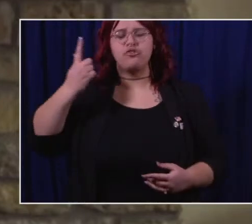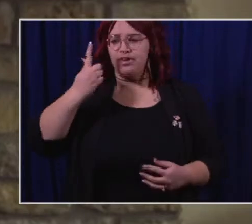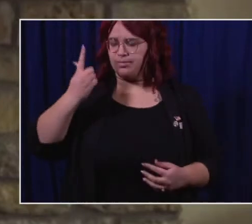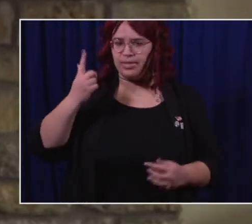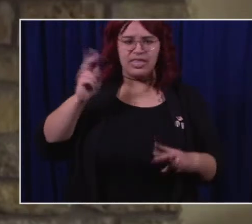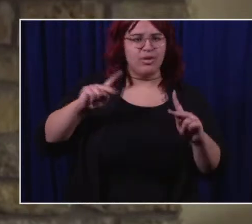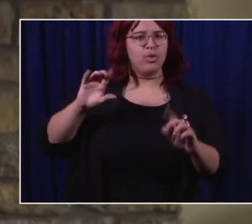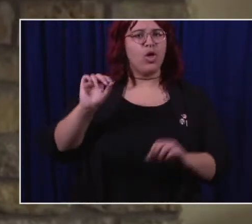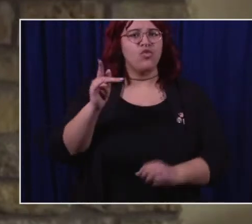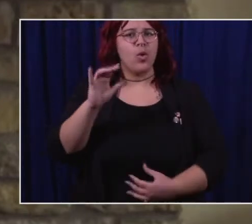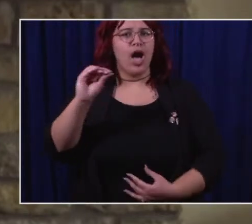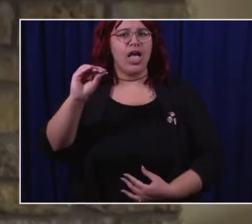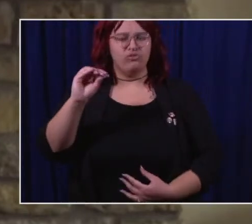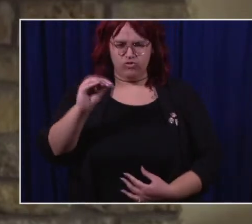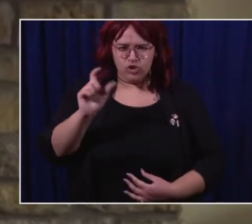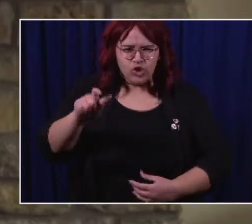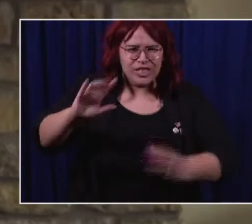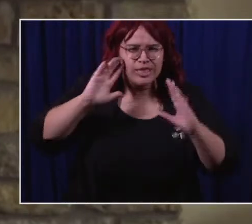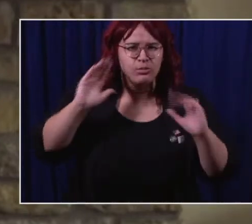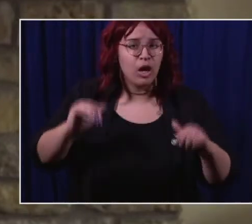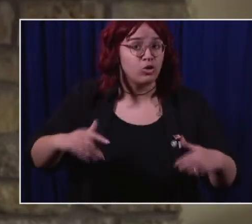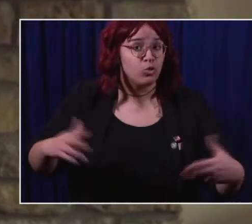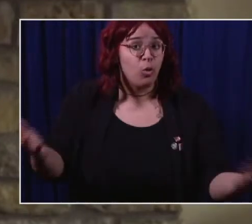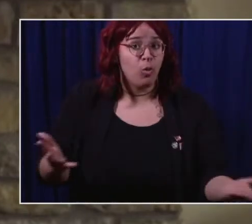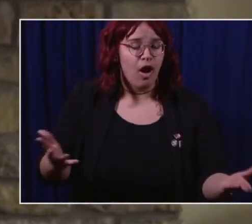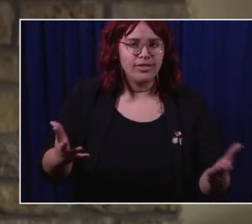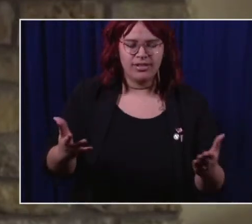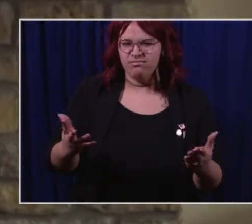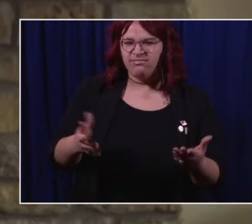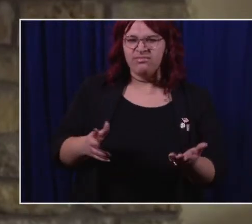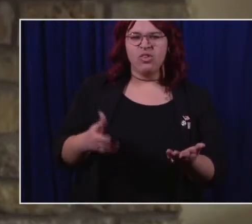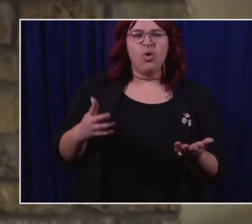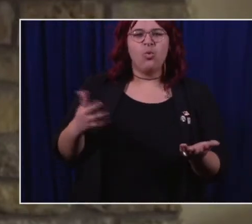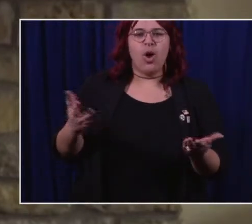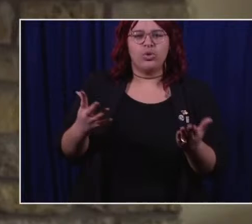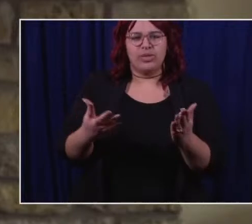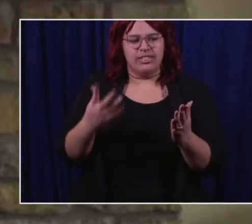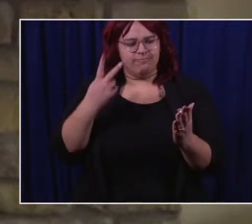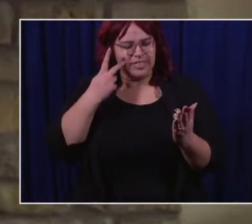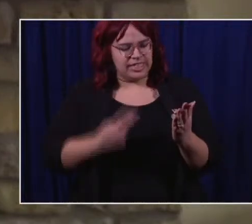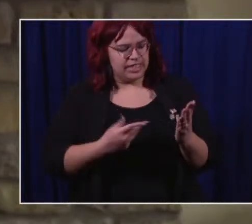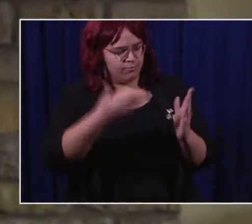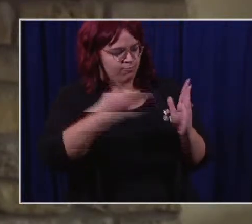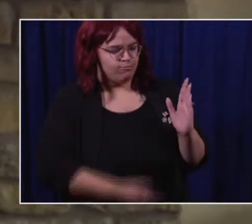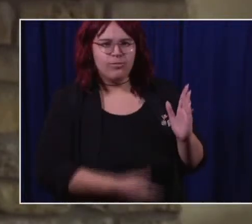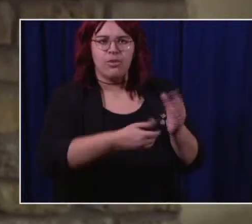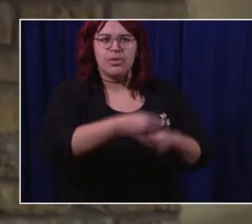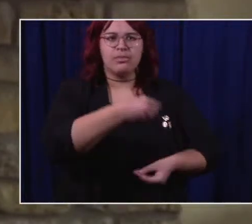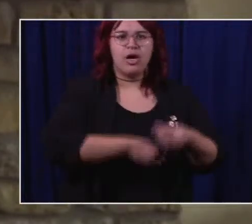budget rollout and the commitments reflected in your suggested allocation of state dollars?